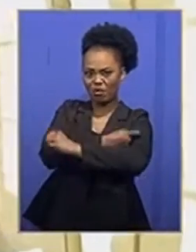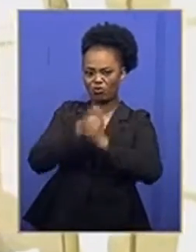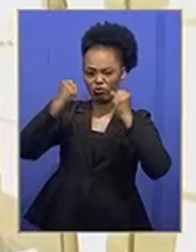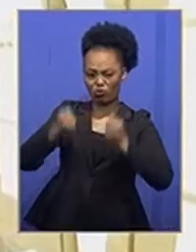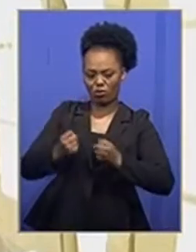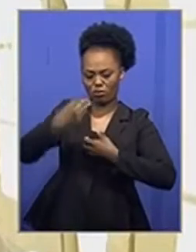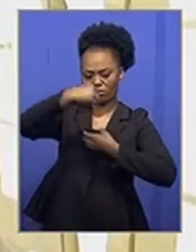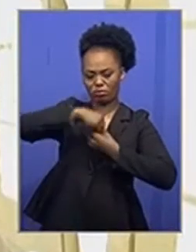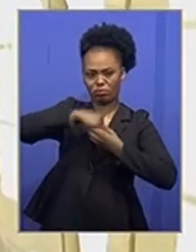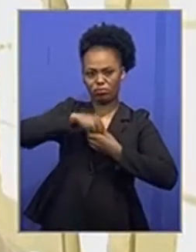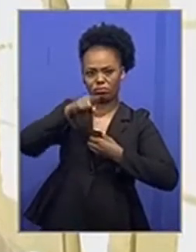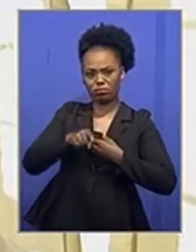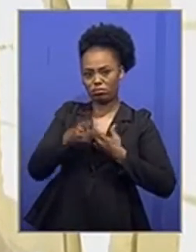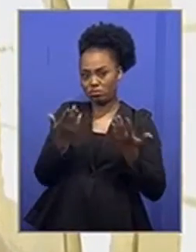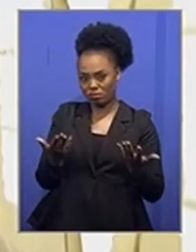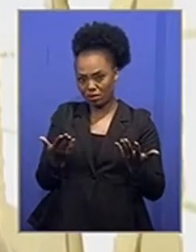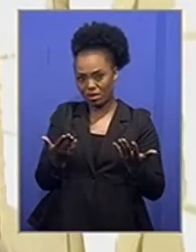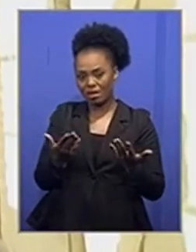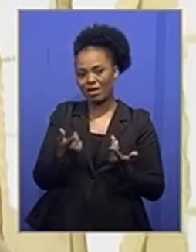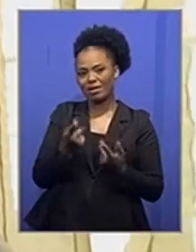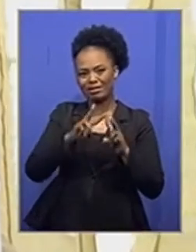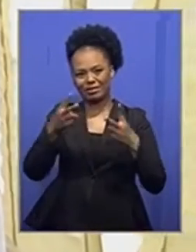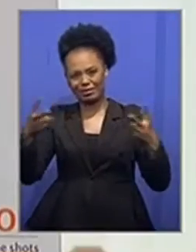a mmele kgatlhanong le mefuta e farologaneng ya